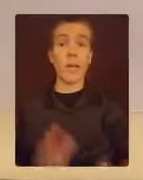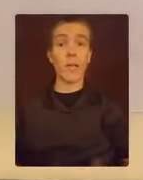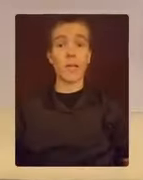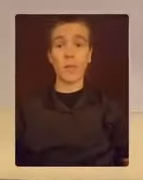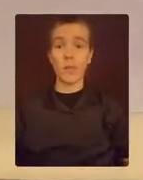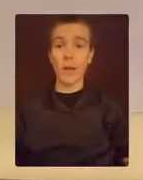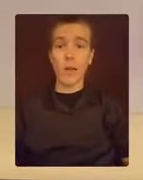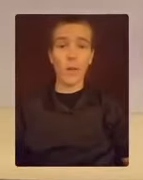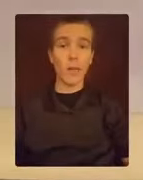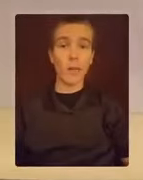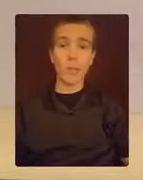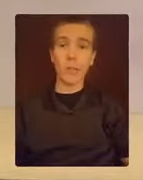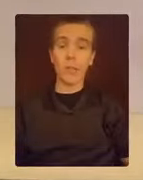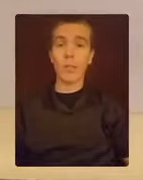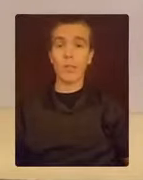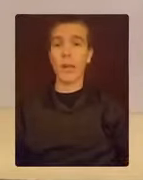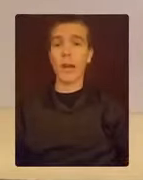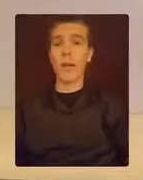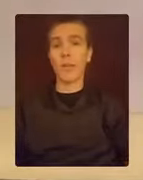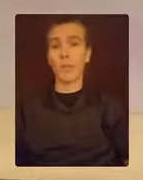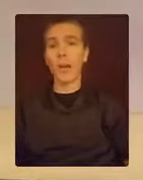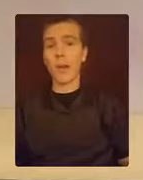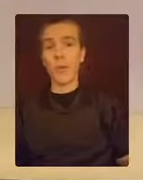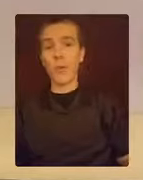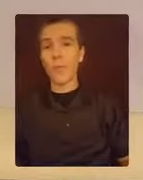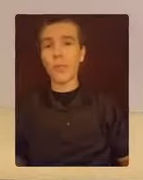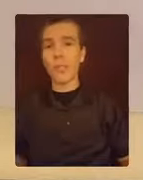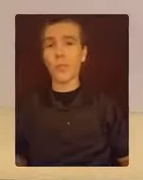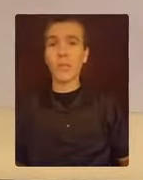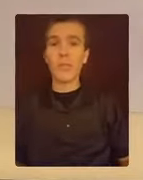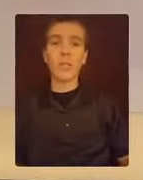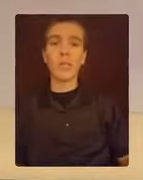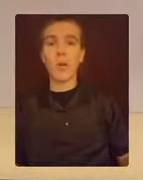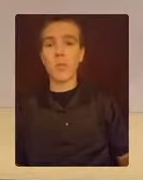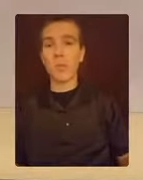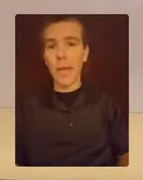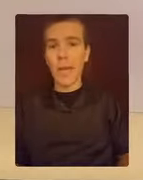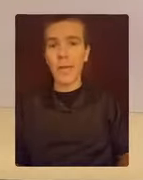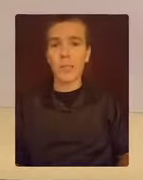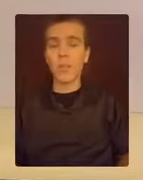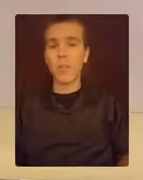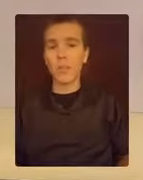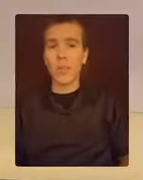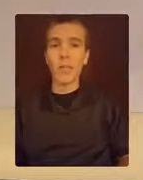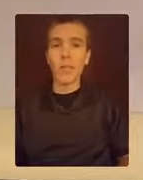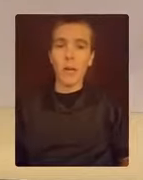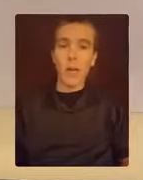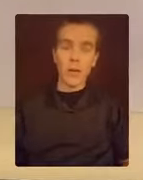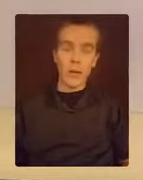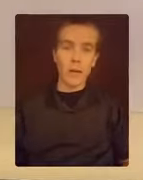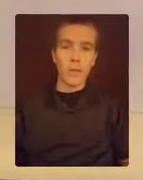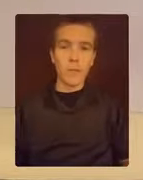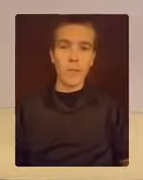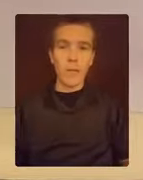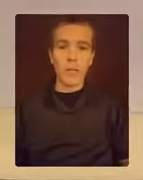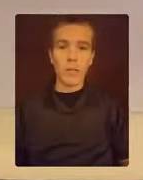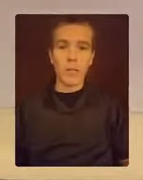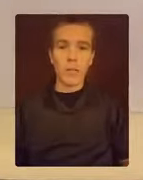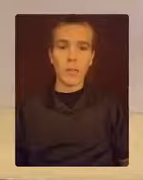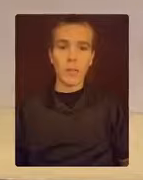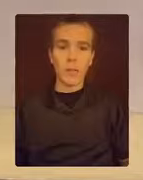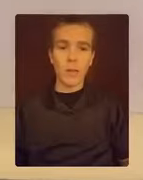because I'll get into it. I can explain it through physics, but it takes quantum mechanics to understand.